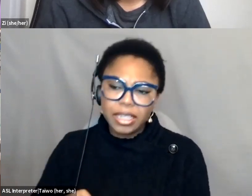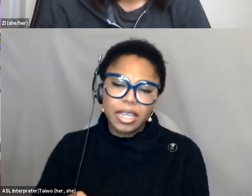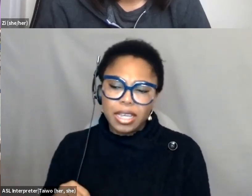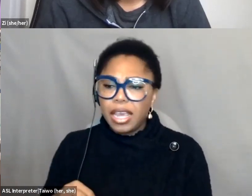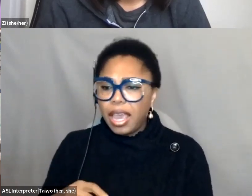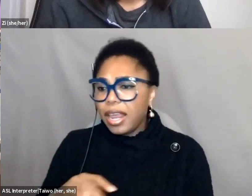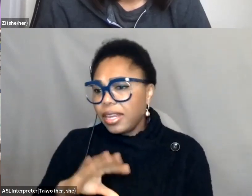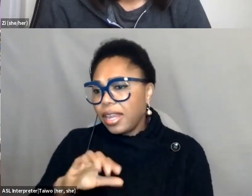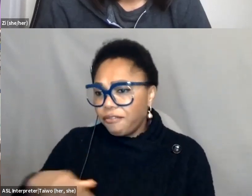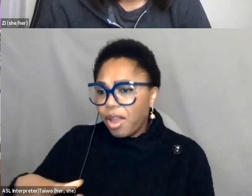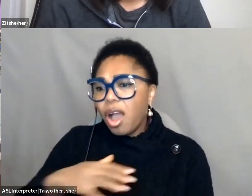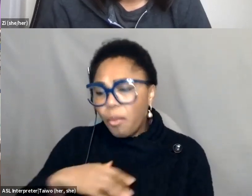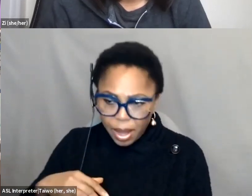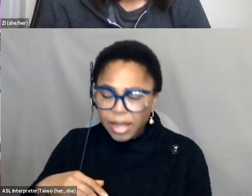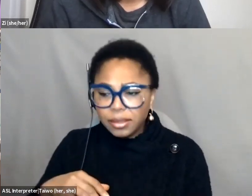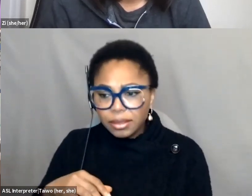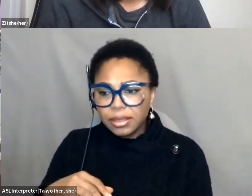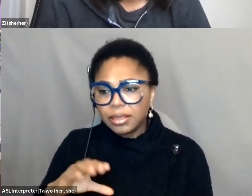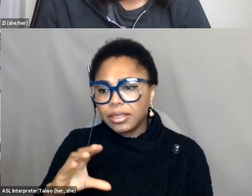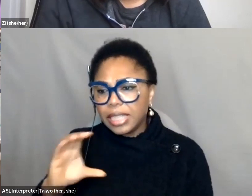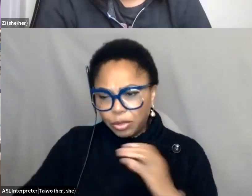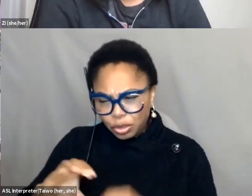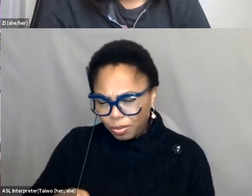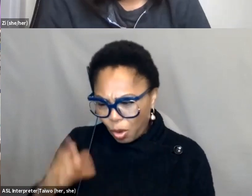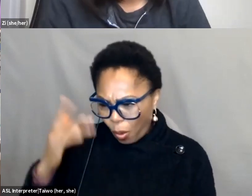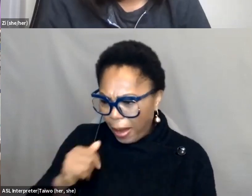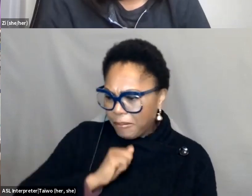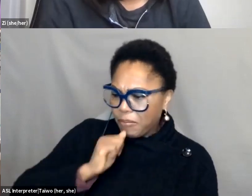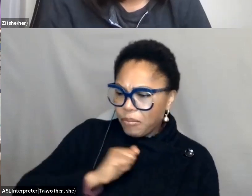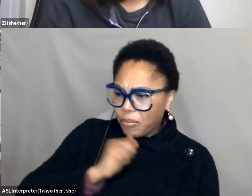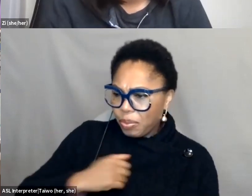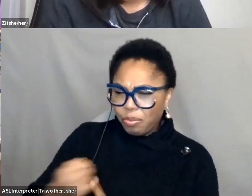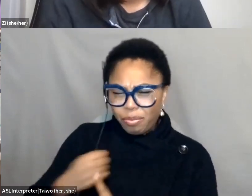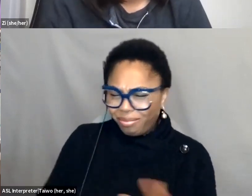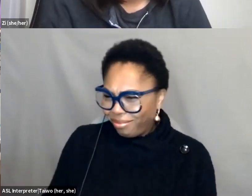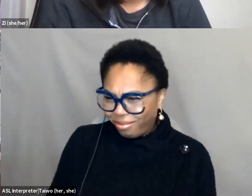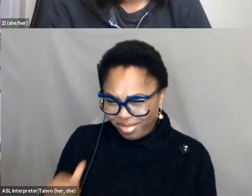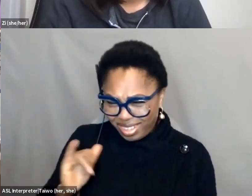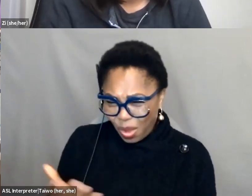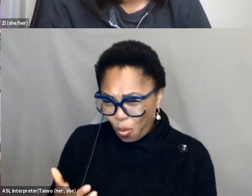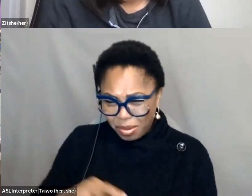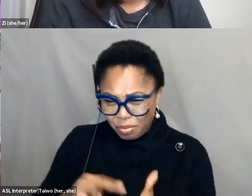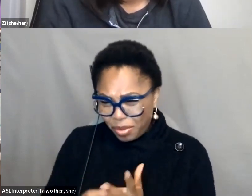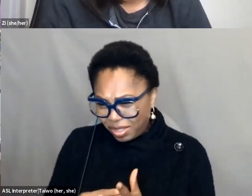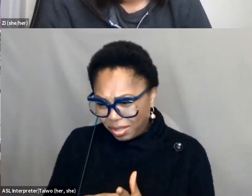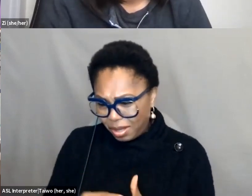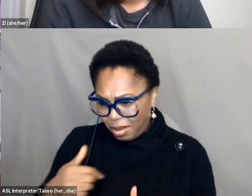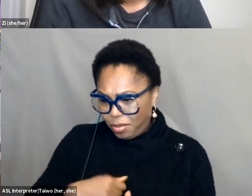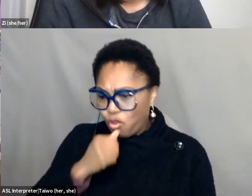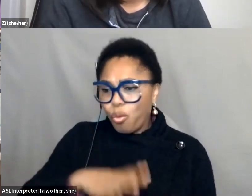chemistry. Why would I endure such abuse? Is this just what it takes to be a woman in STEM? But